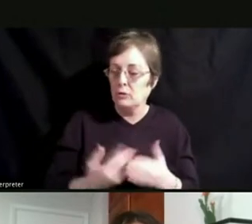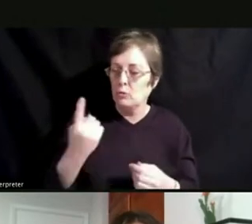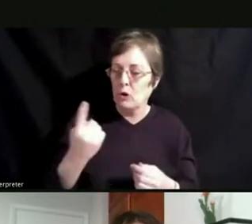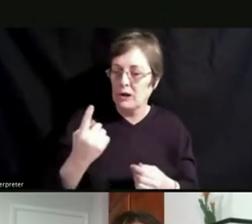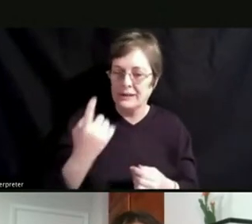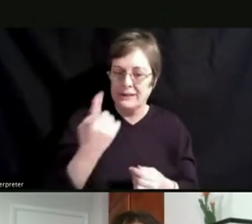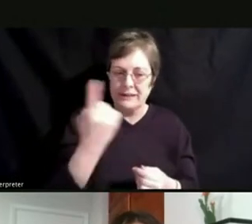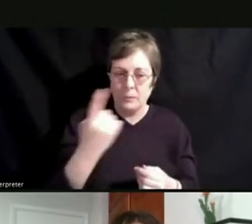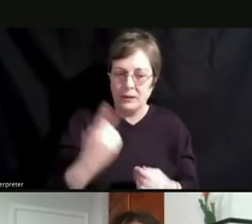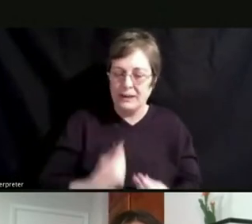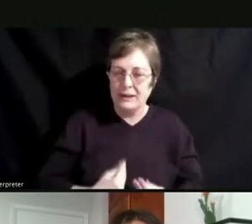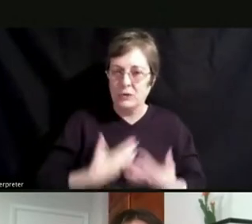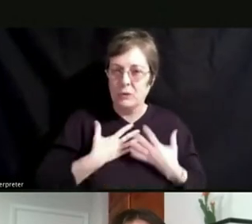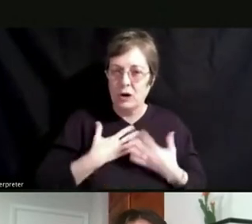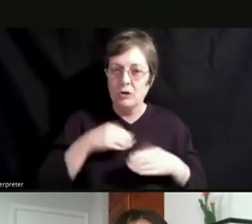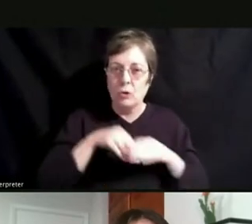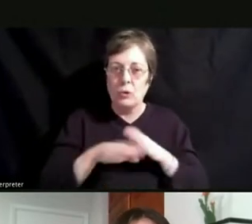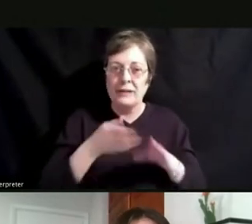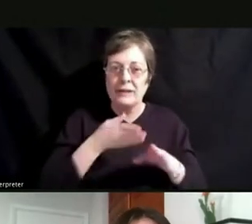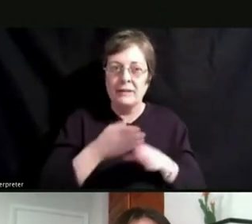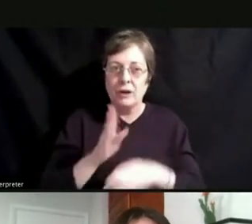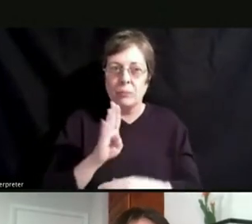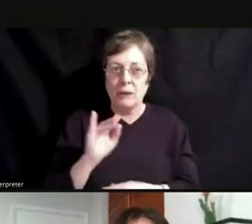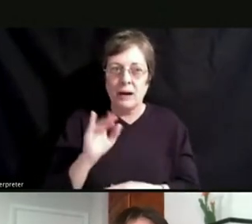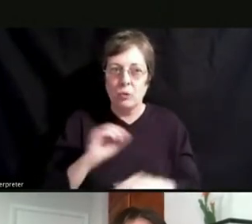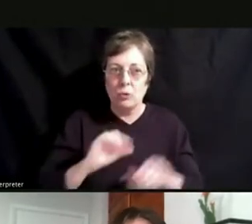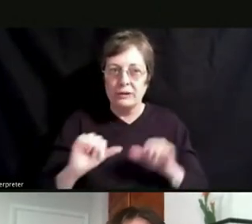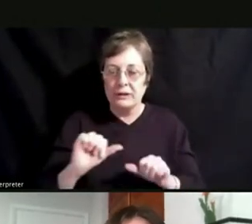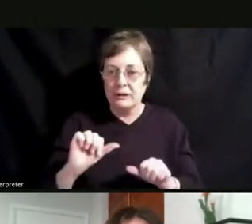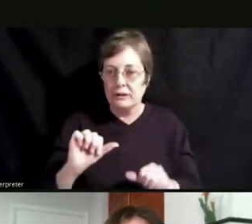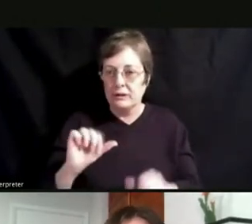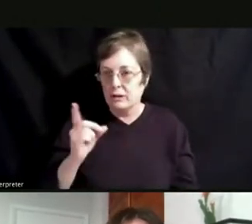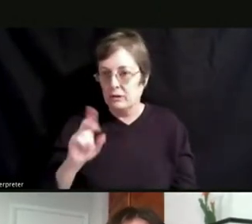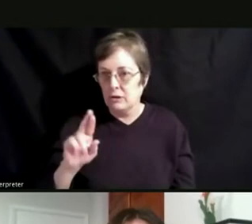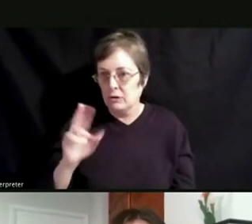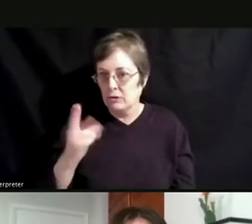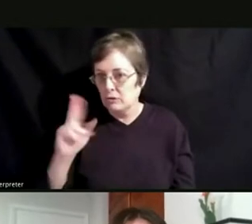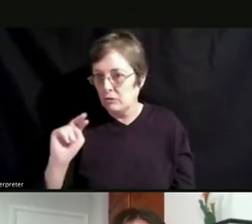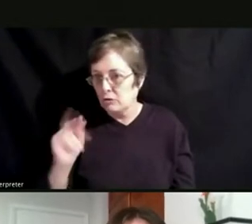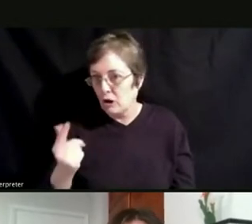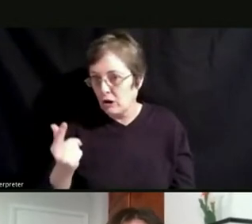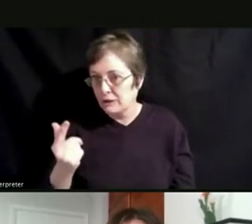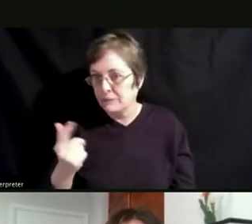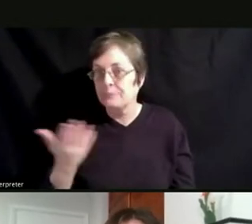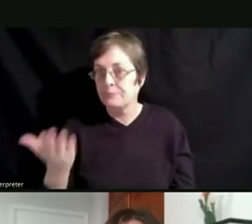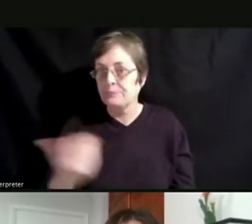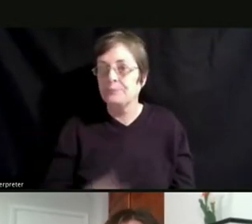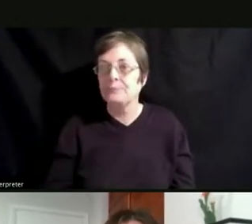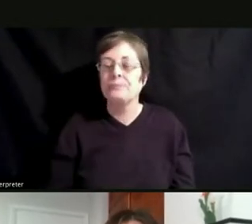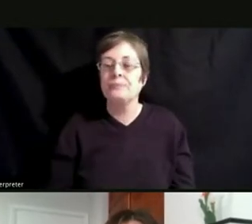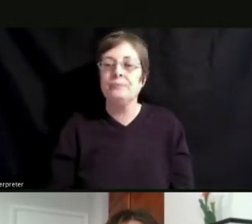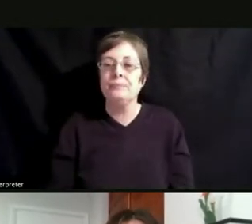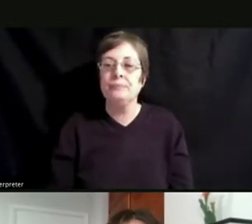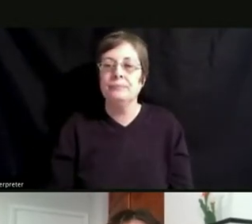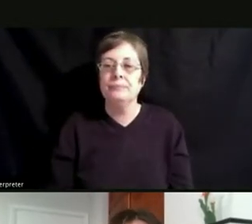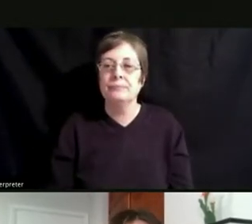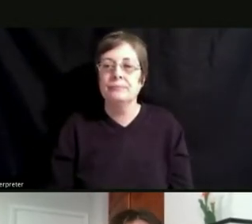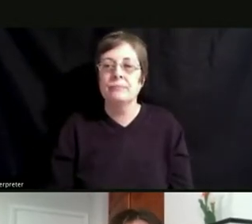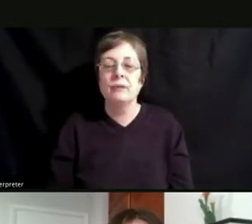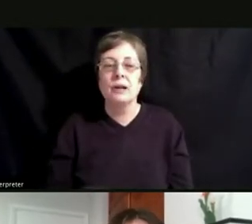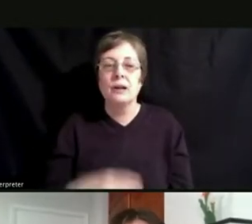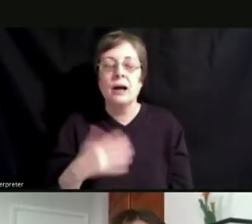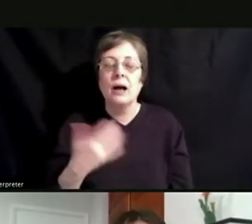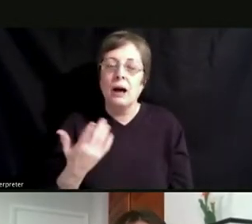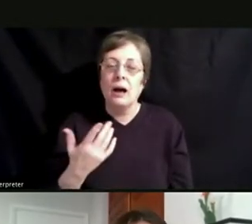to go into bioscience? Can we start with Dr. Chung and then go into Dr. Watkins and Dr. Maisel? I think one thing that